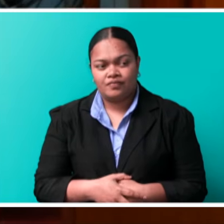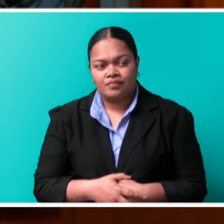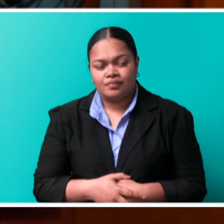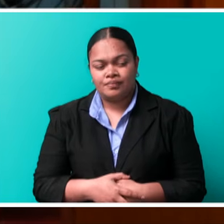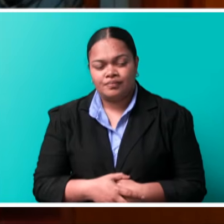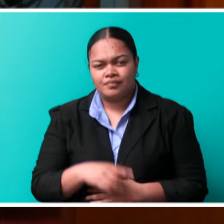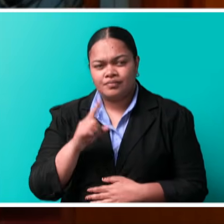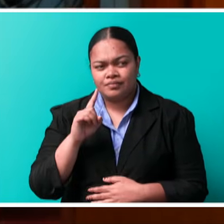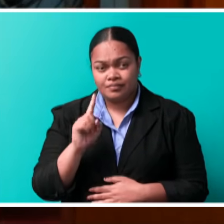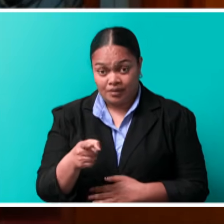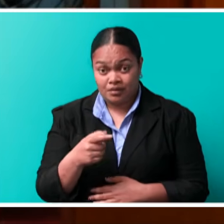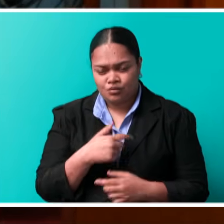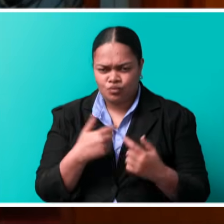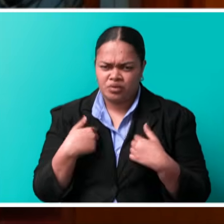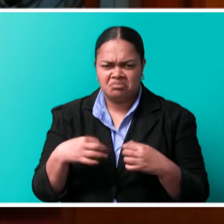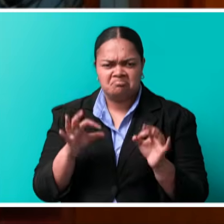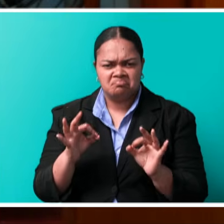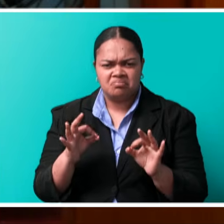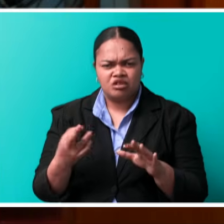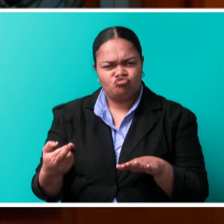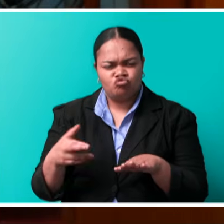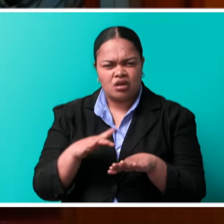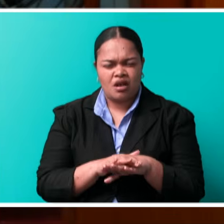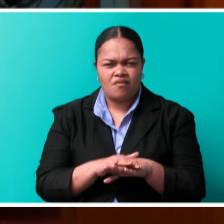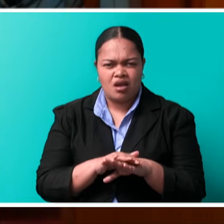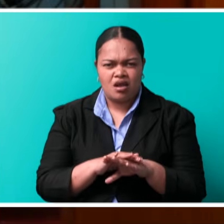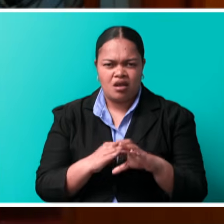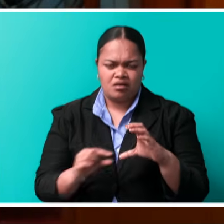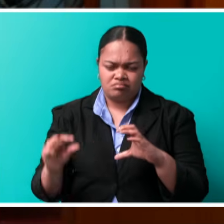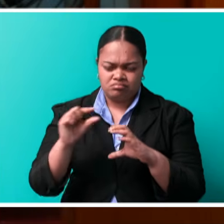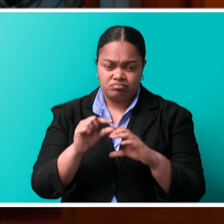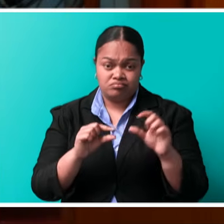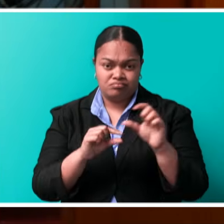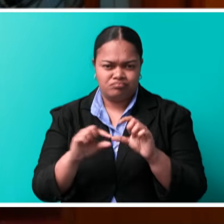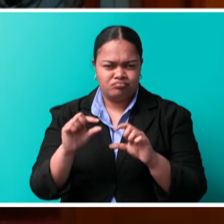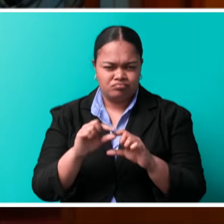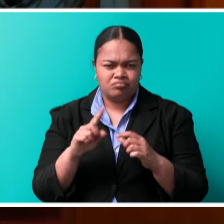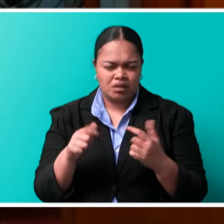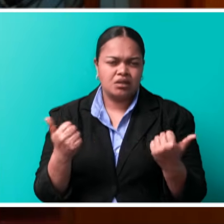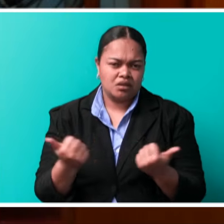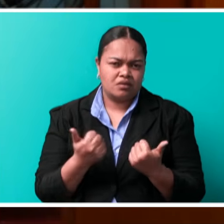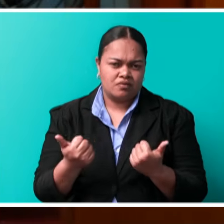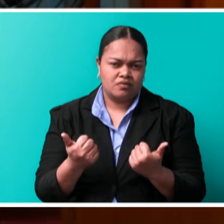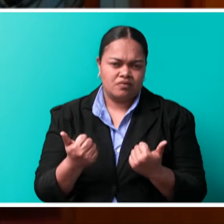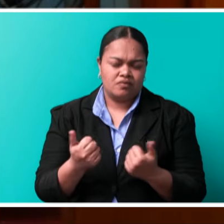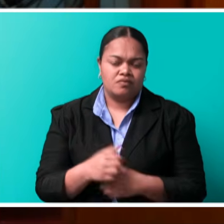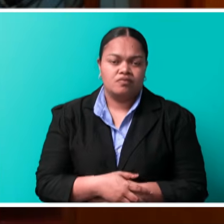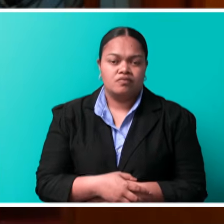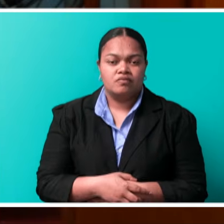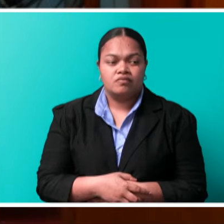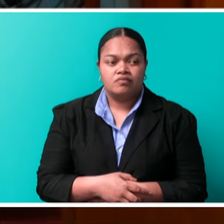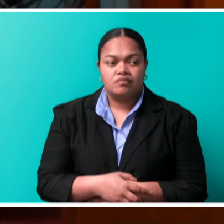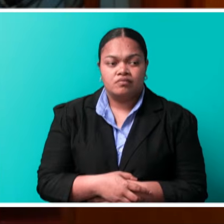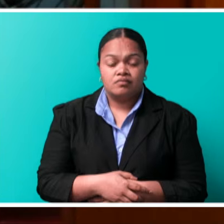But then Fiji recovered. But recovery alone is neither sufficient nor automatic.